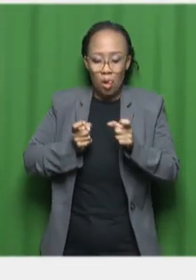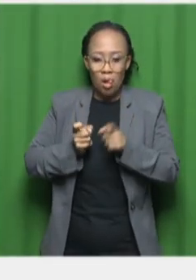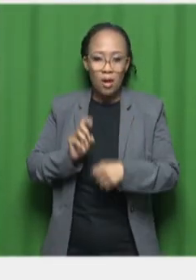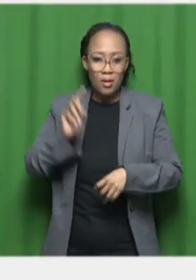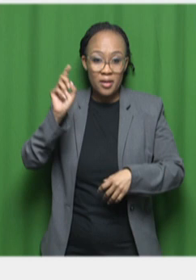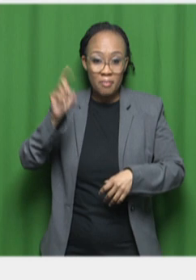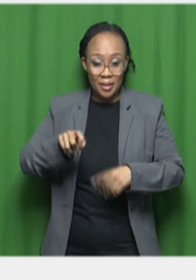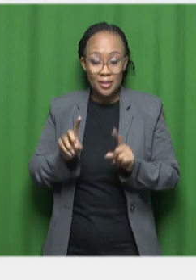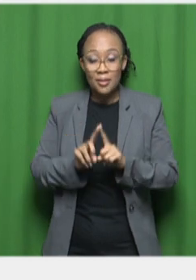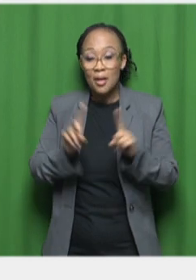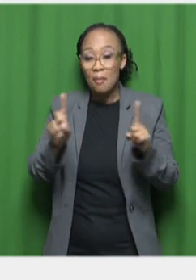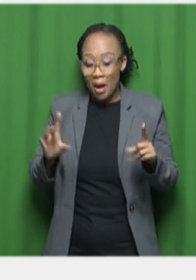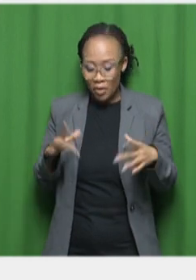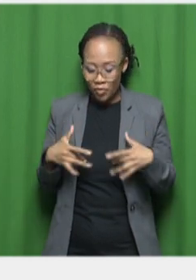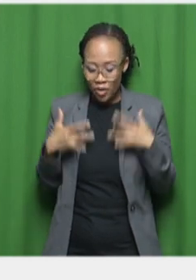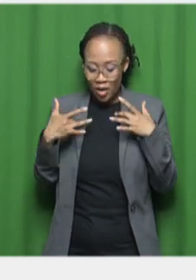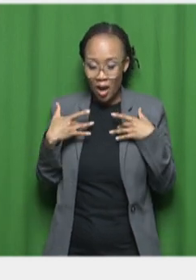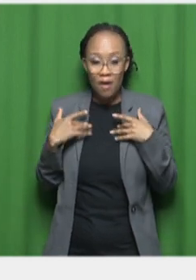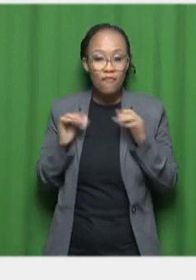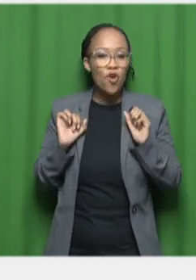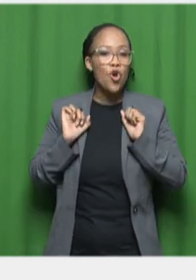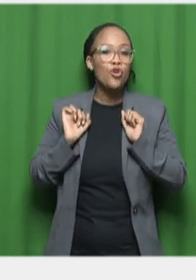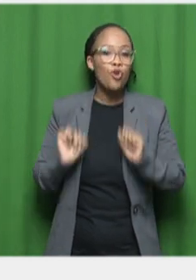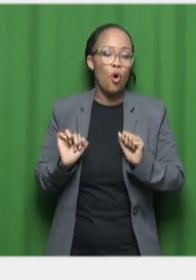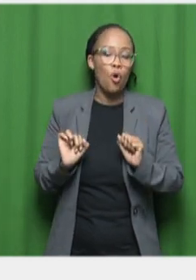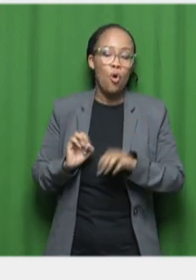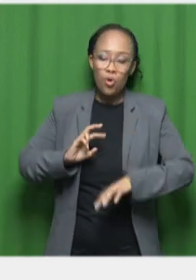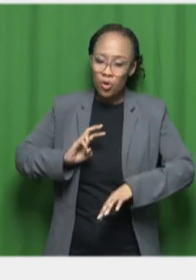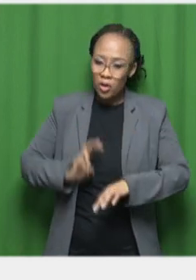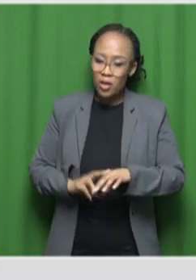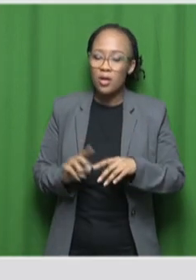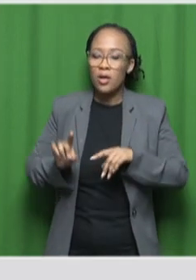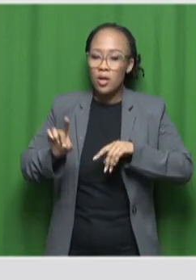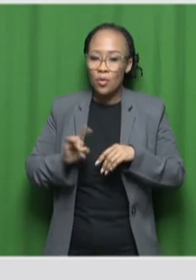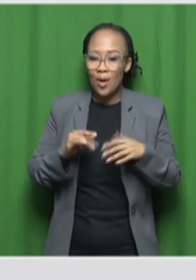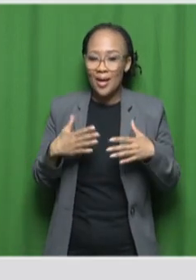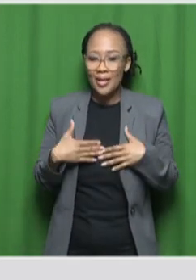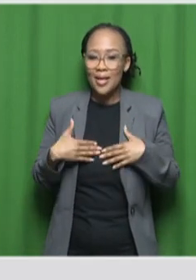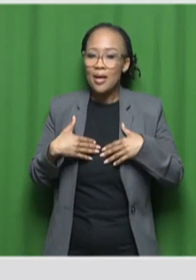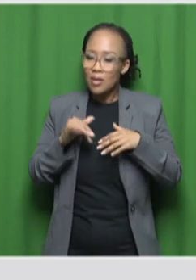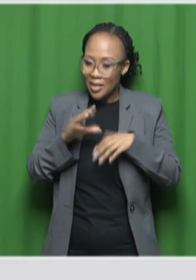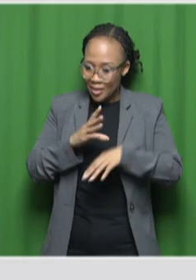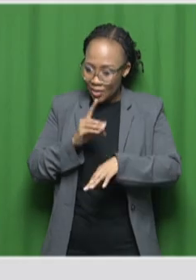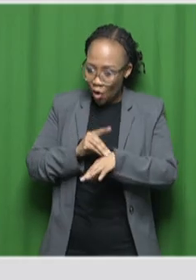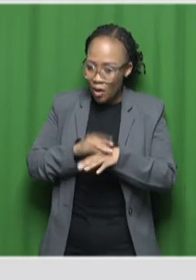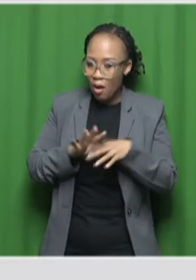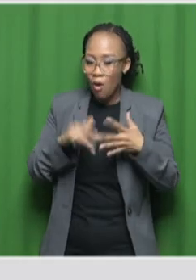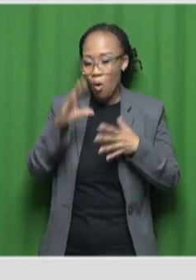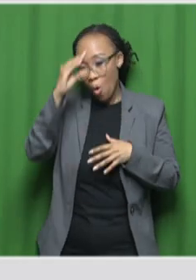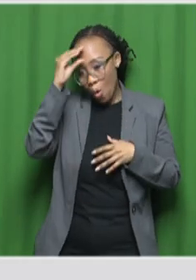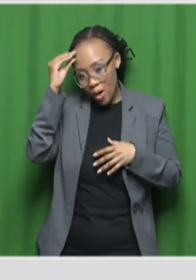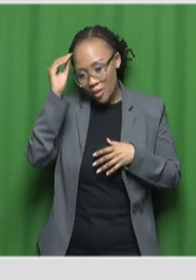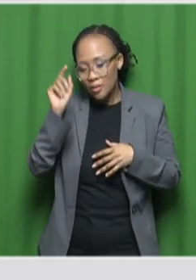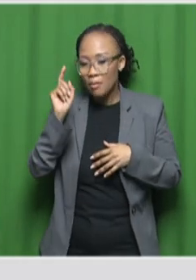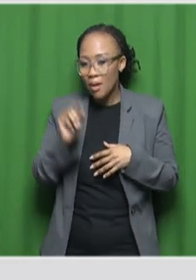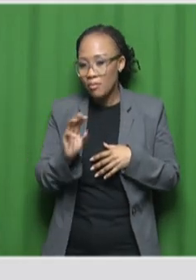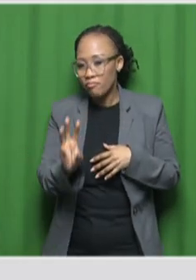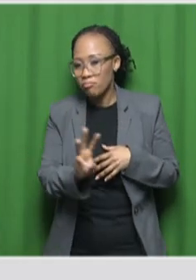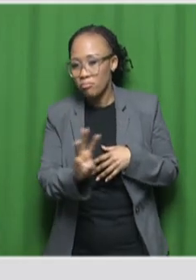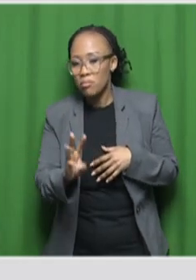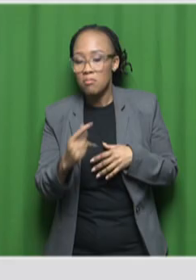the rest of your life, you will need to make healthcare professionals aware that you had a rheumatic